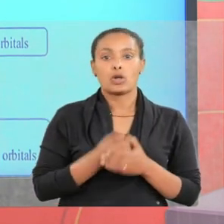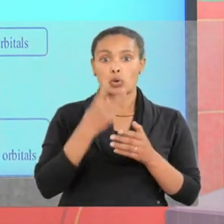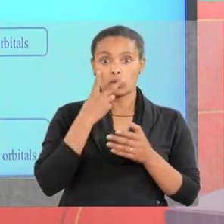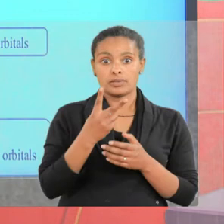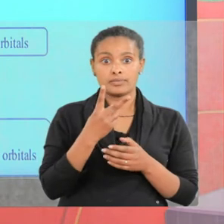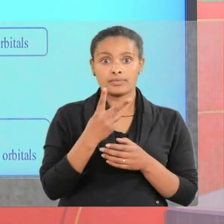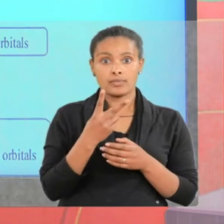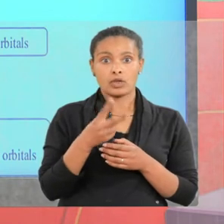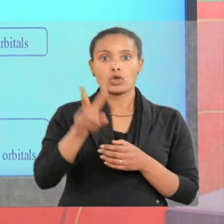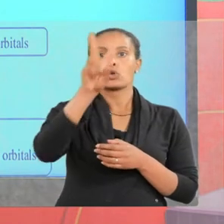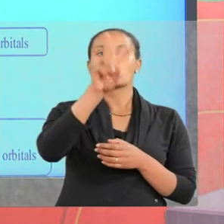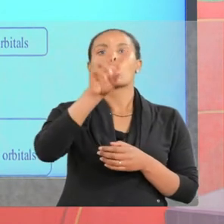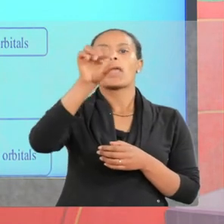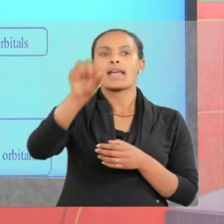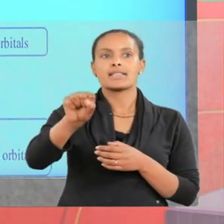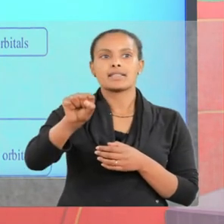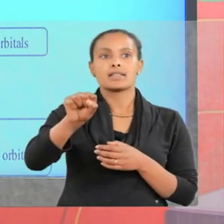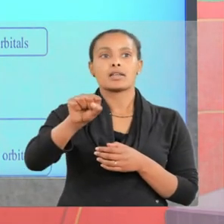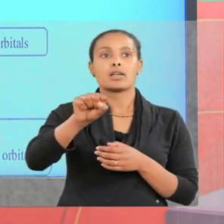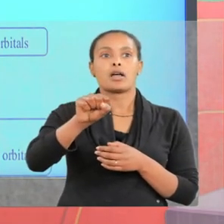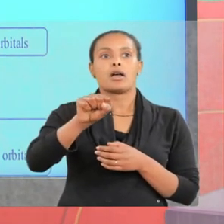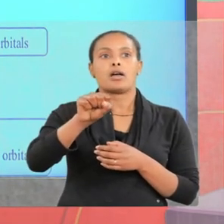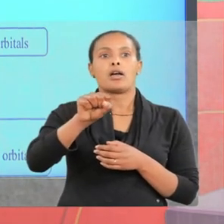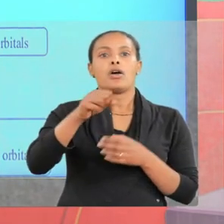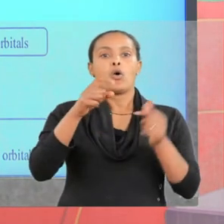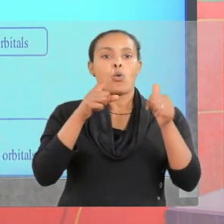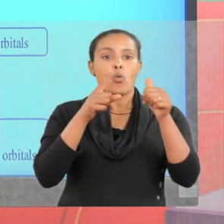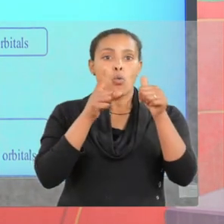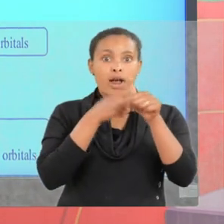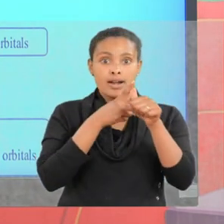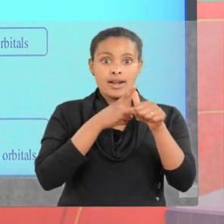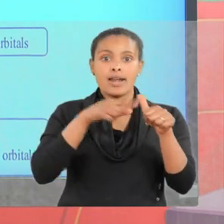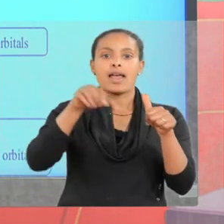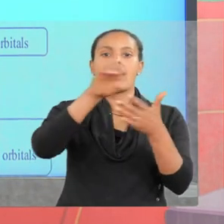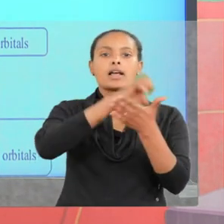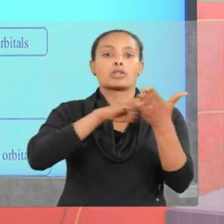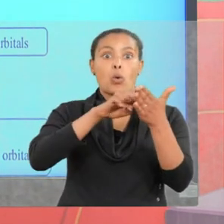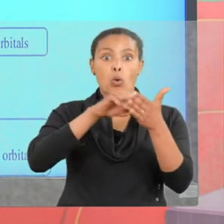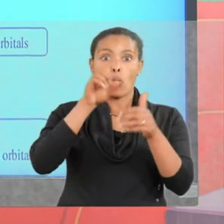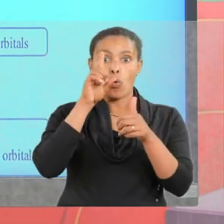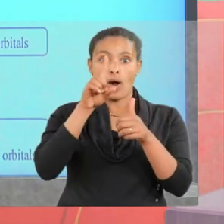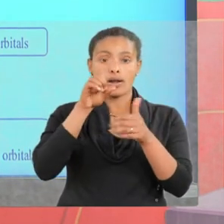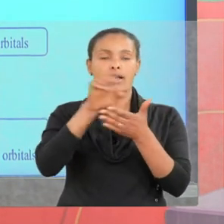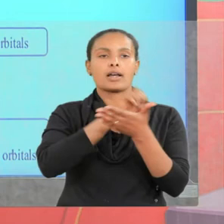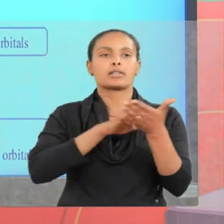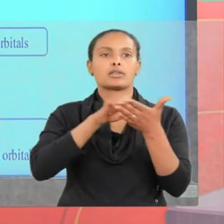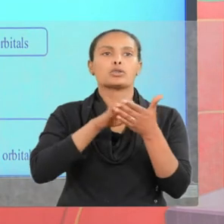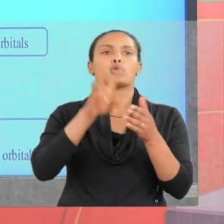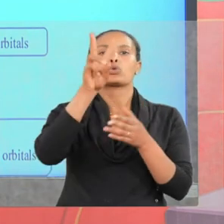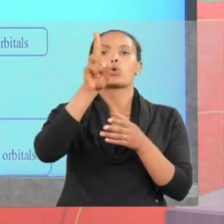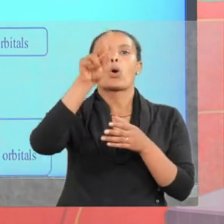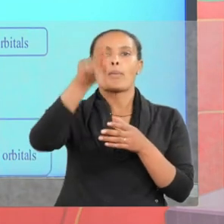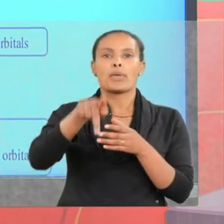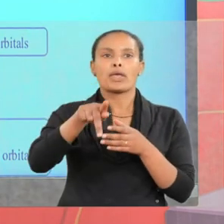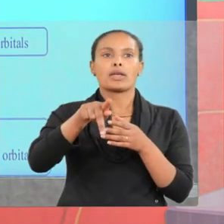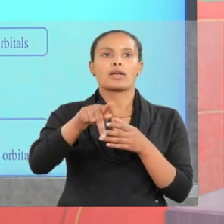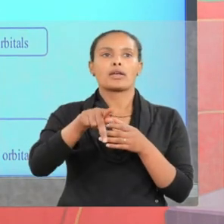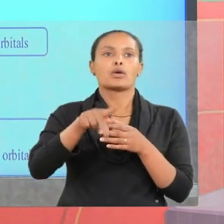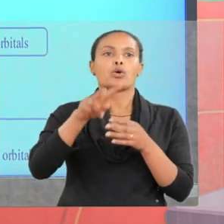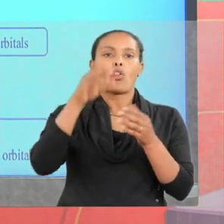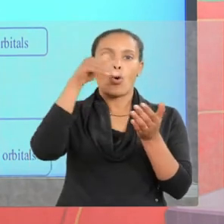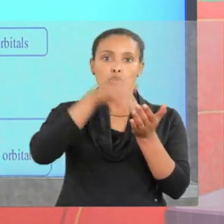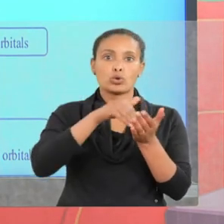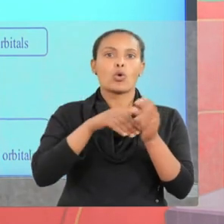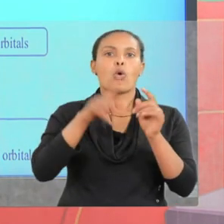Look, 2s atomic orbital has one electron, one of 2p atomic orbital has